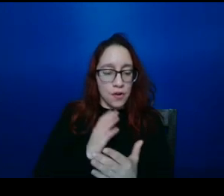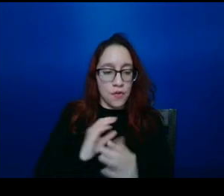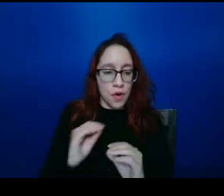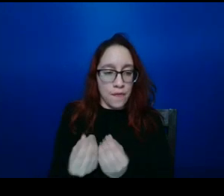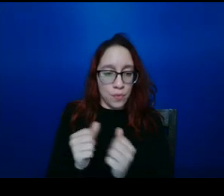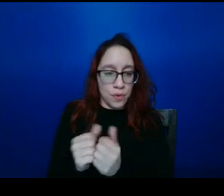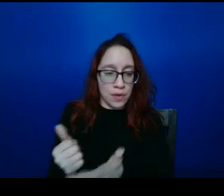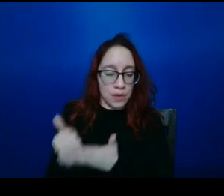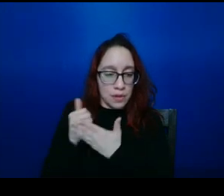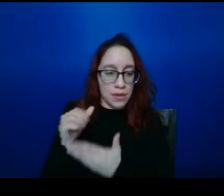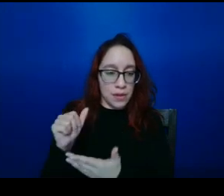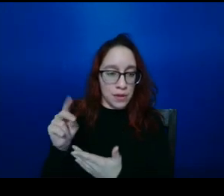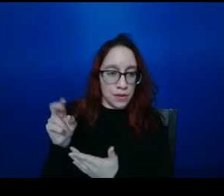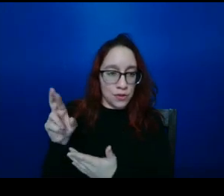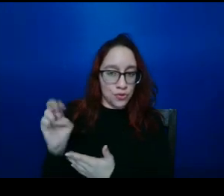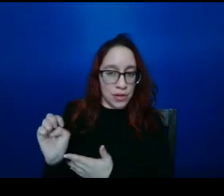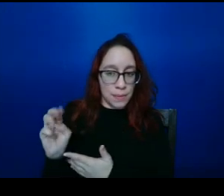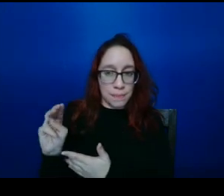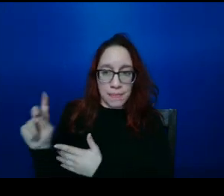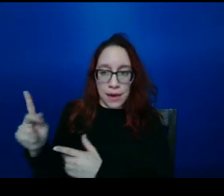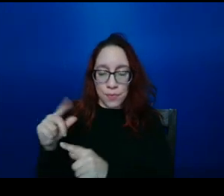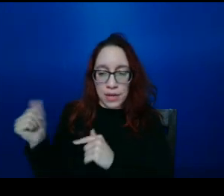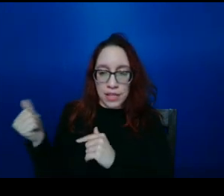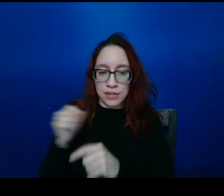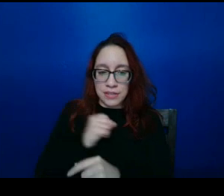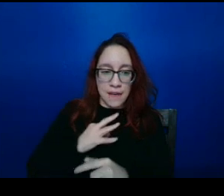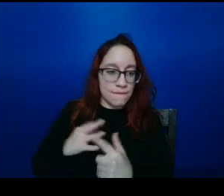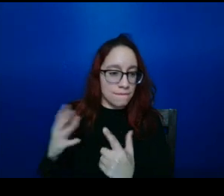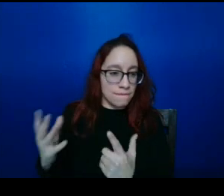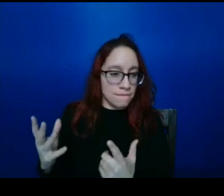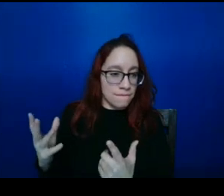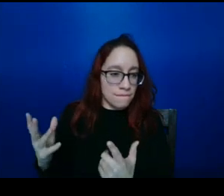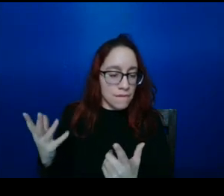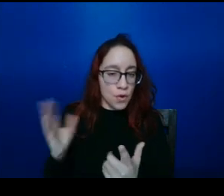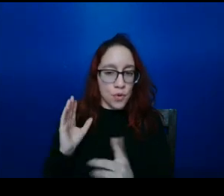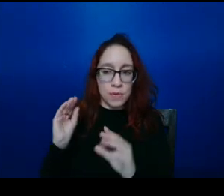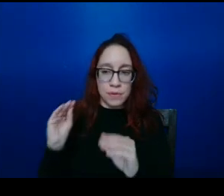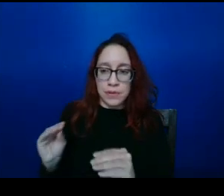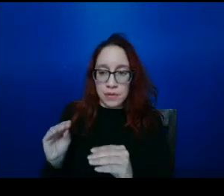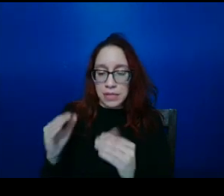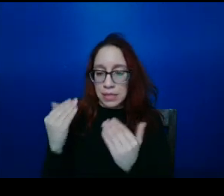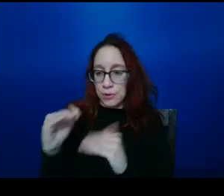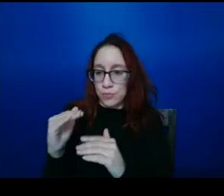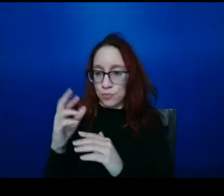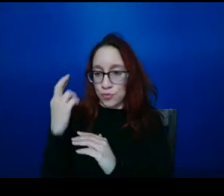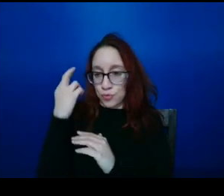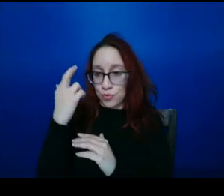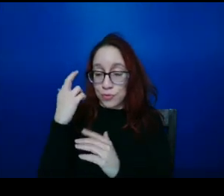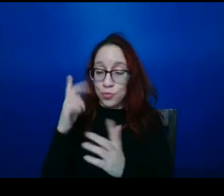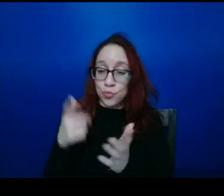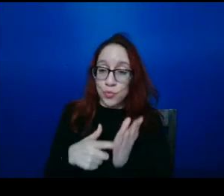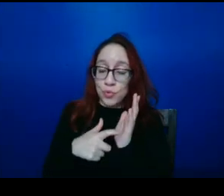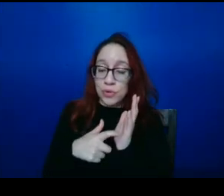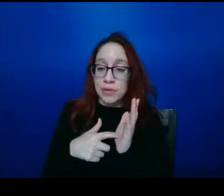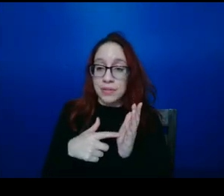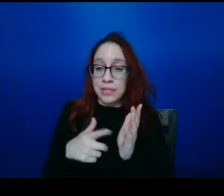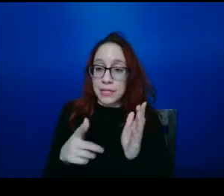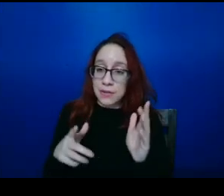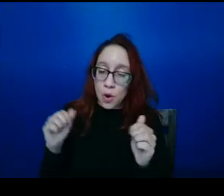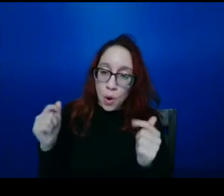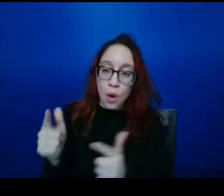of Andrew Mack and other members of staff to put in the limited purpose, and it would require a unanimous vote of